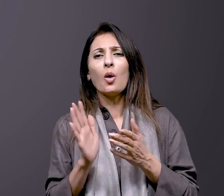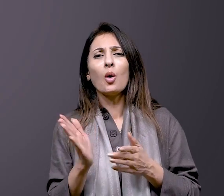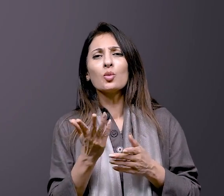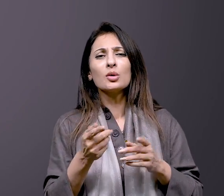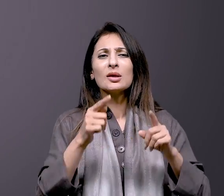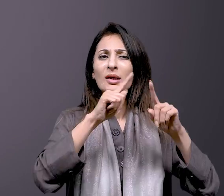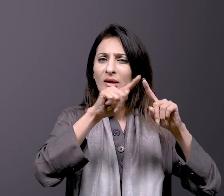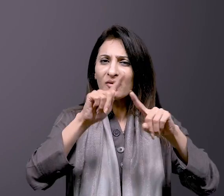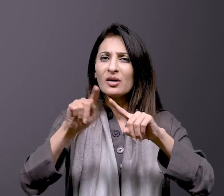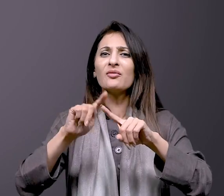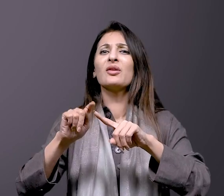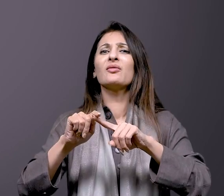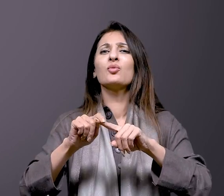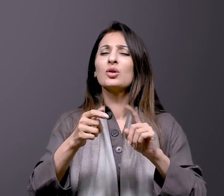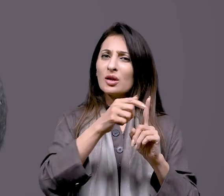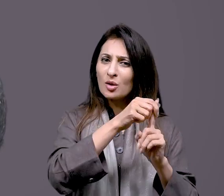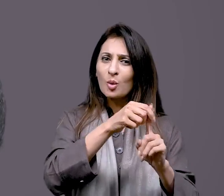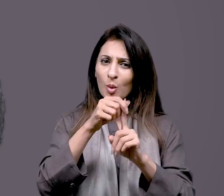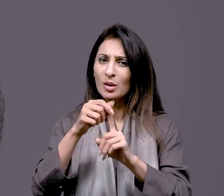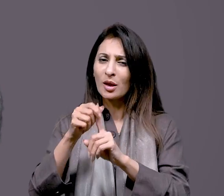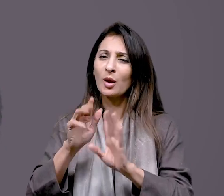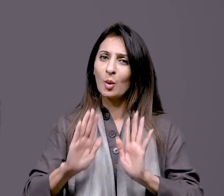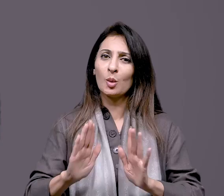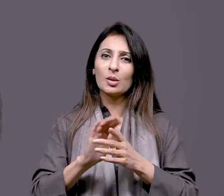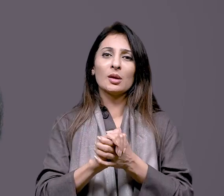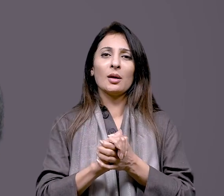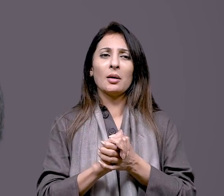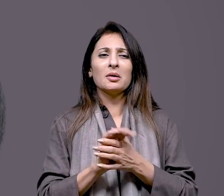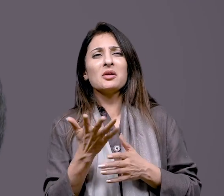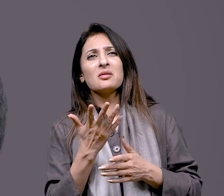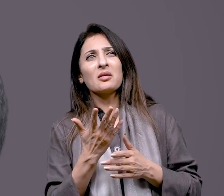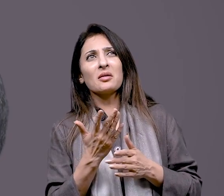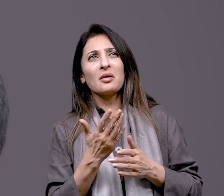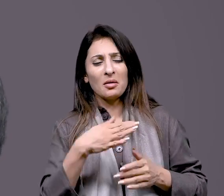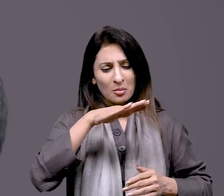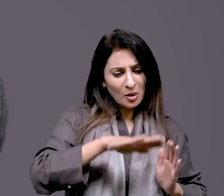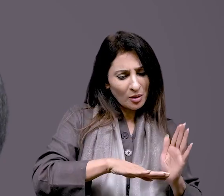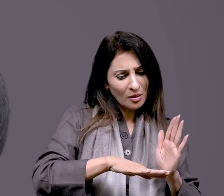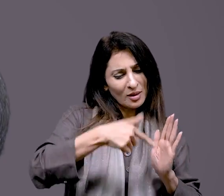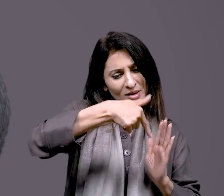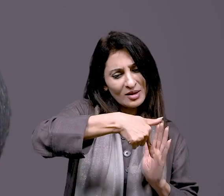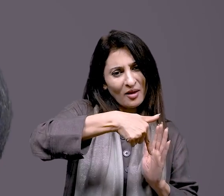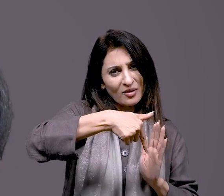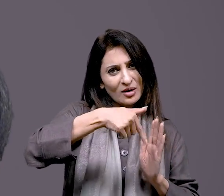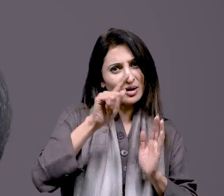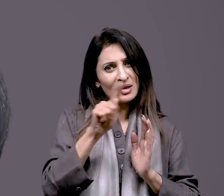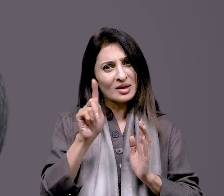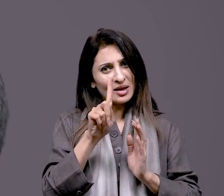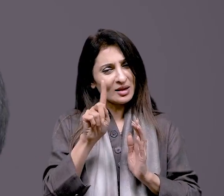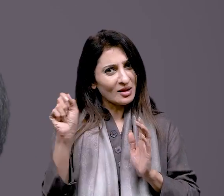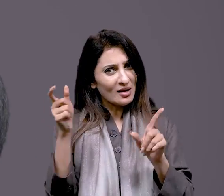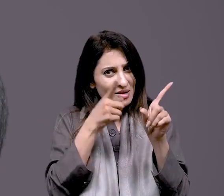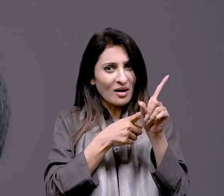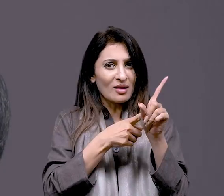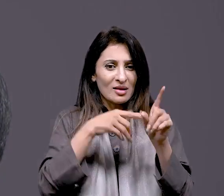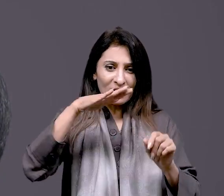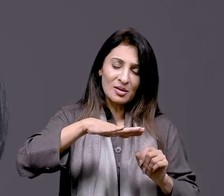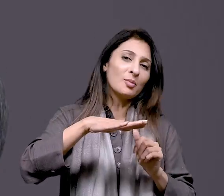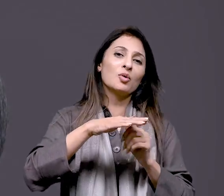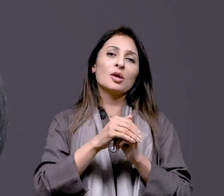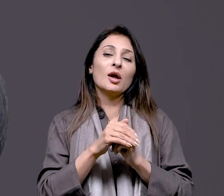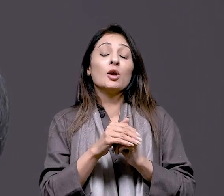needs for independence. Somebody between the ages of 7 and 10 will have different needs. A teen will have completely